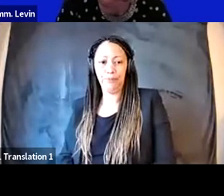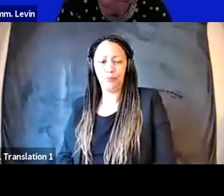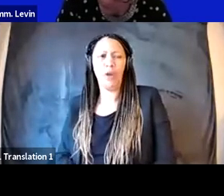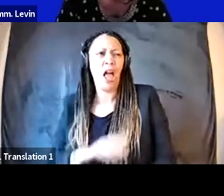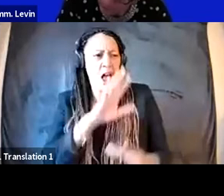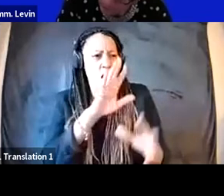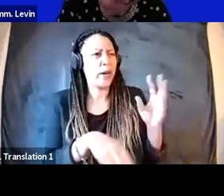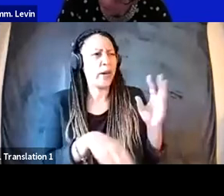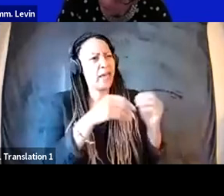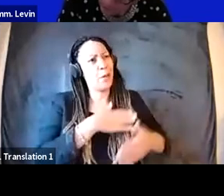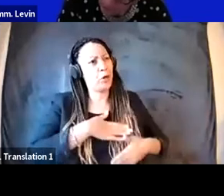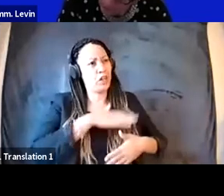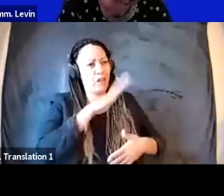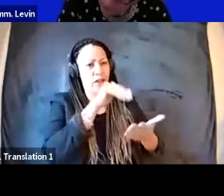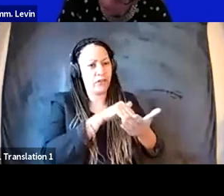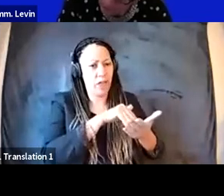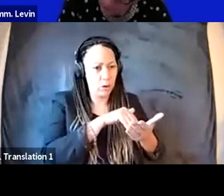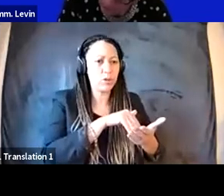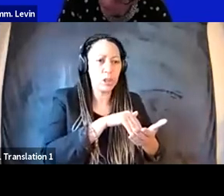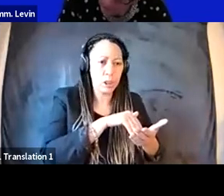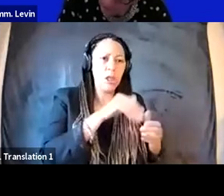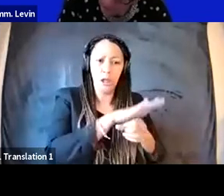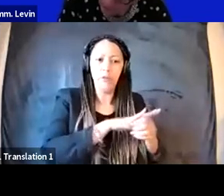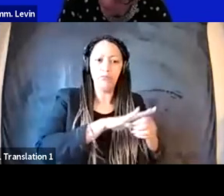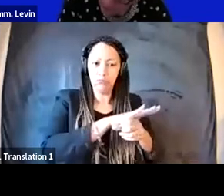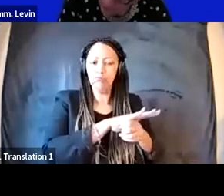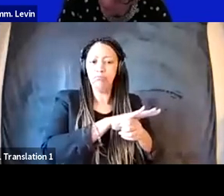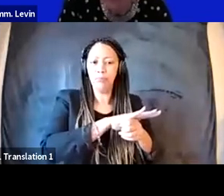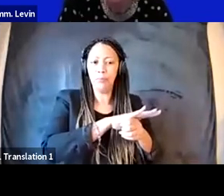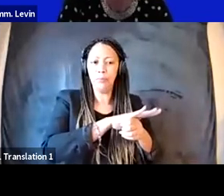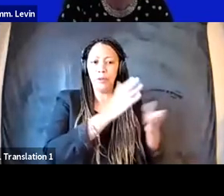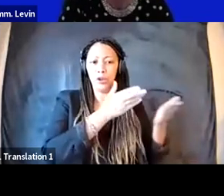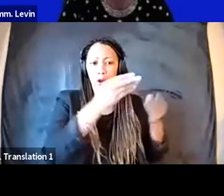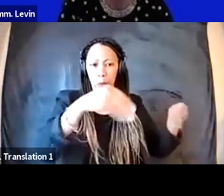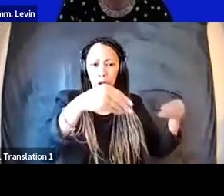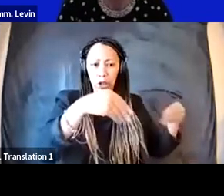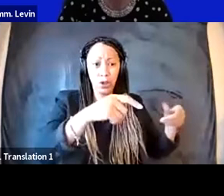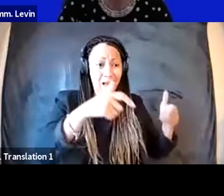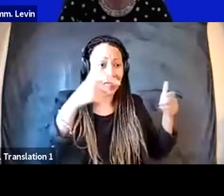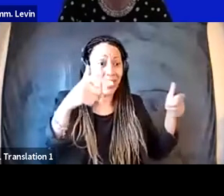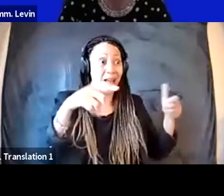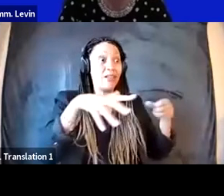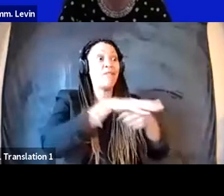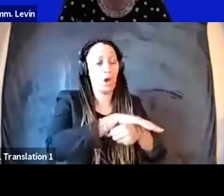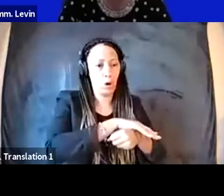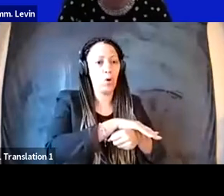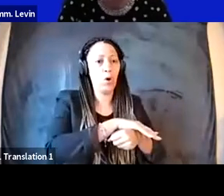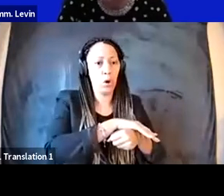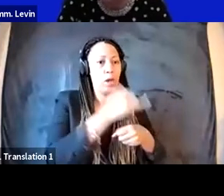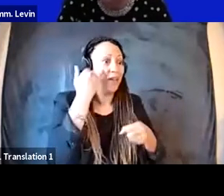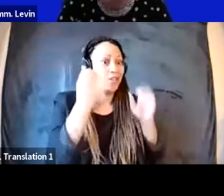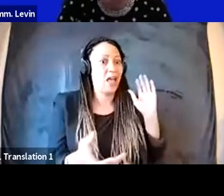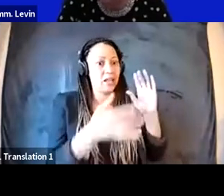that, you know, 5,000 square feet of neighborhood serving retail is quite a lot to fill if it's not connected